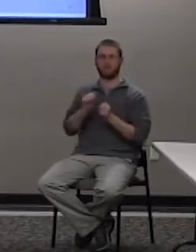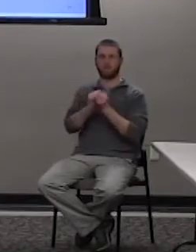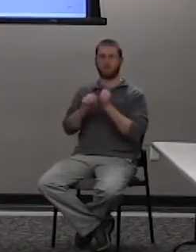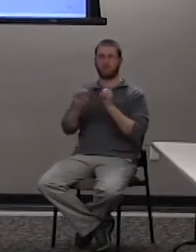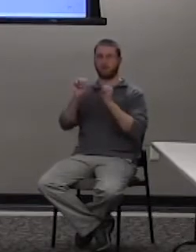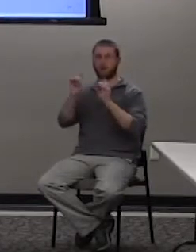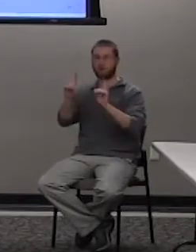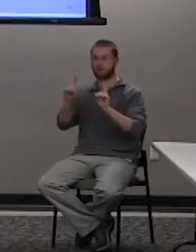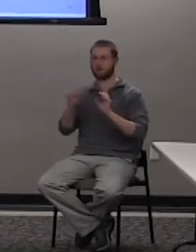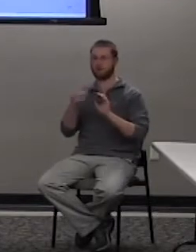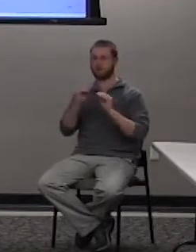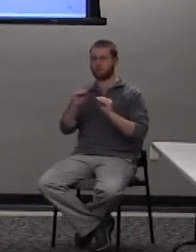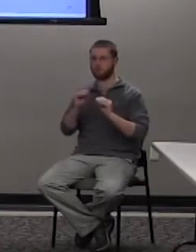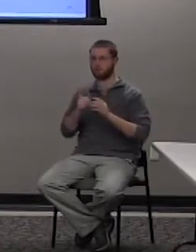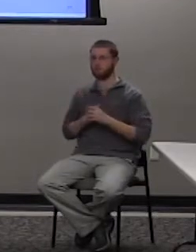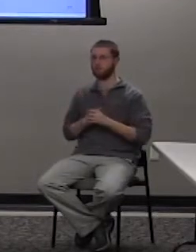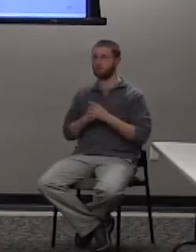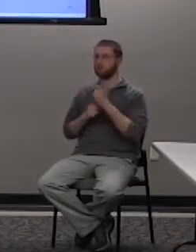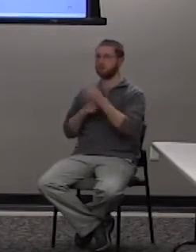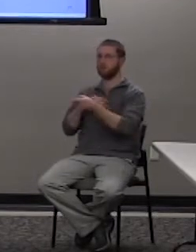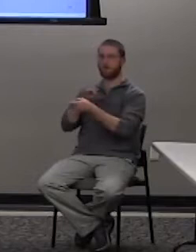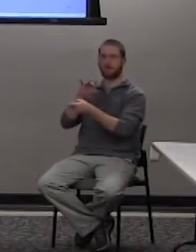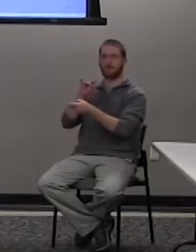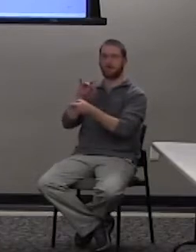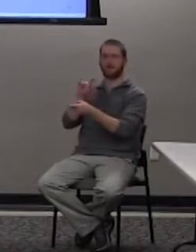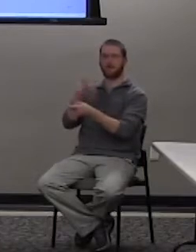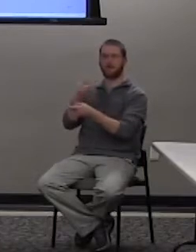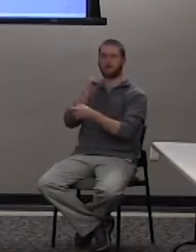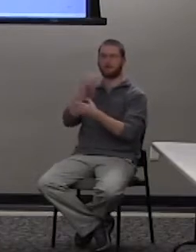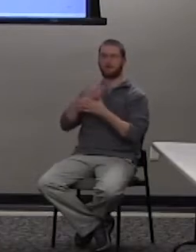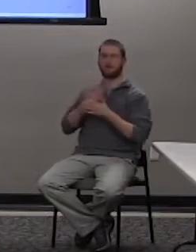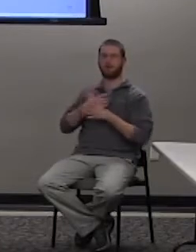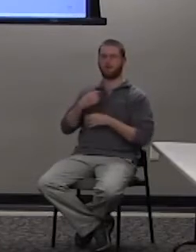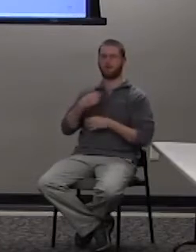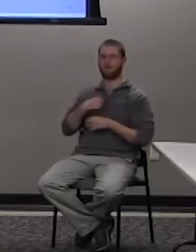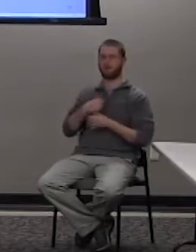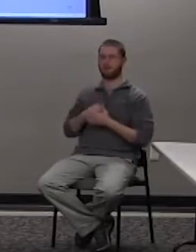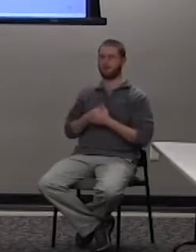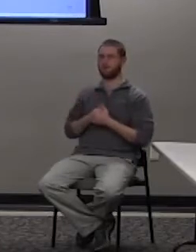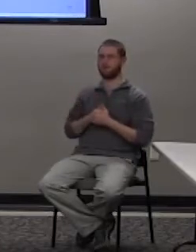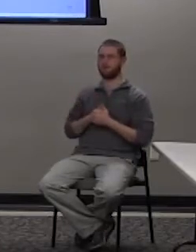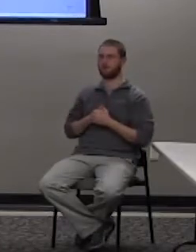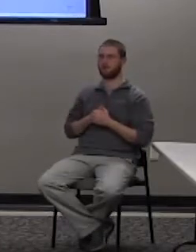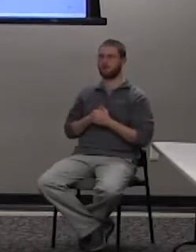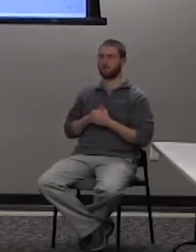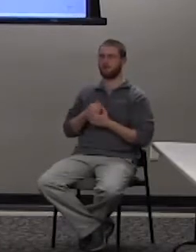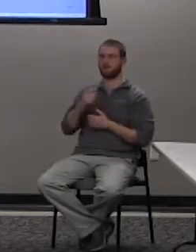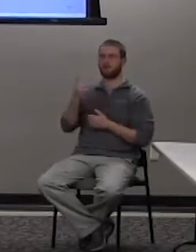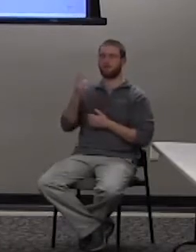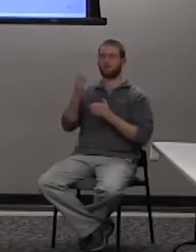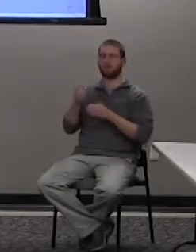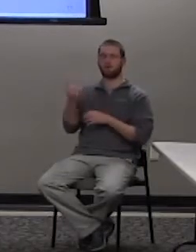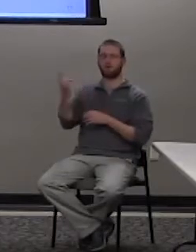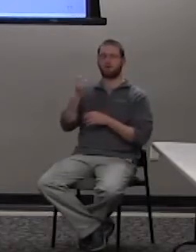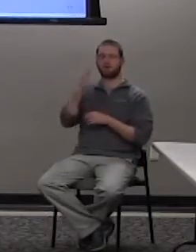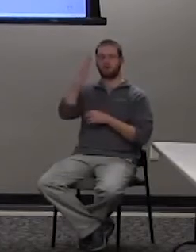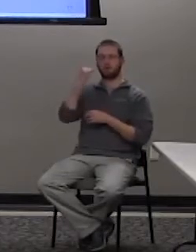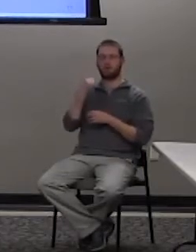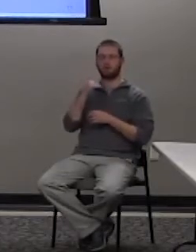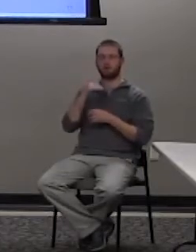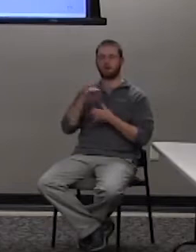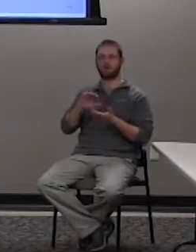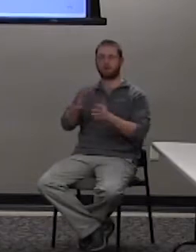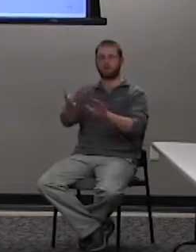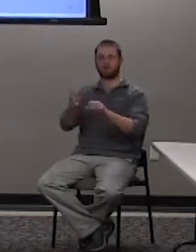but the 18th on that didn't work. Well, someone asked a question, why is there a disparity? And I'm explaining the fact